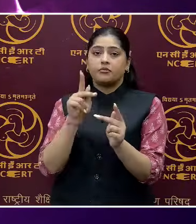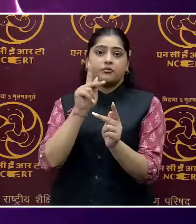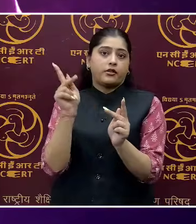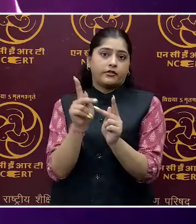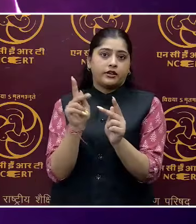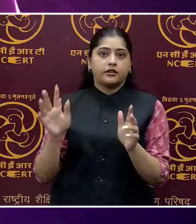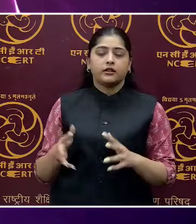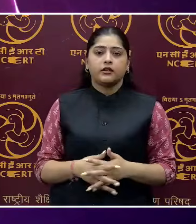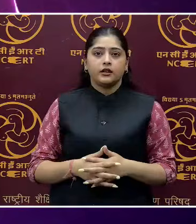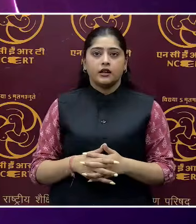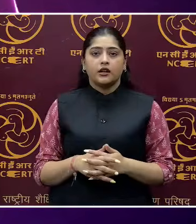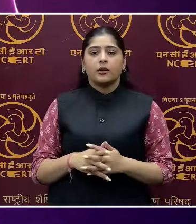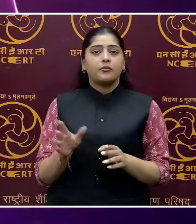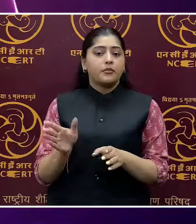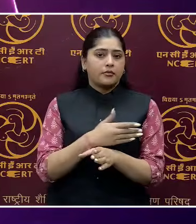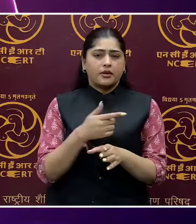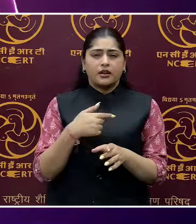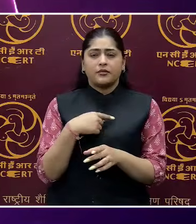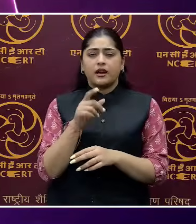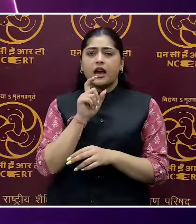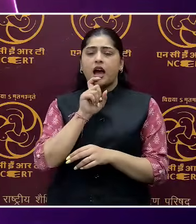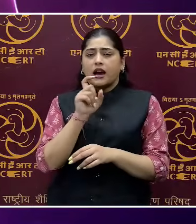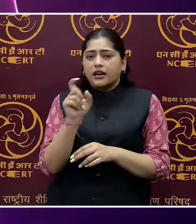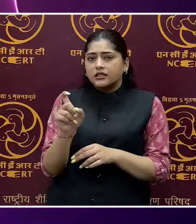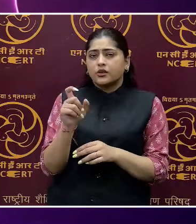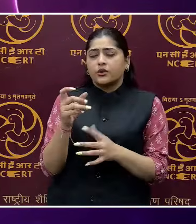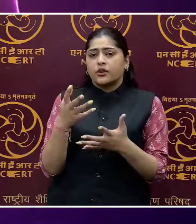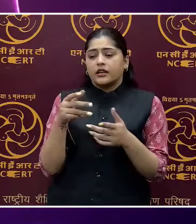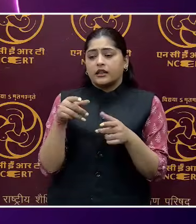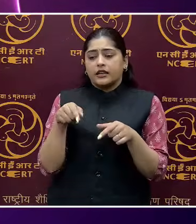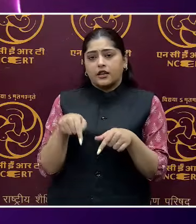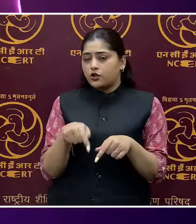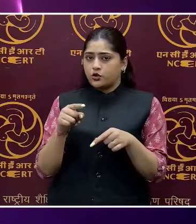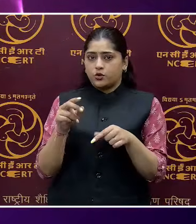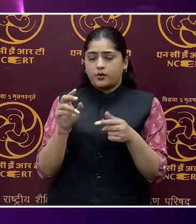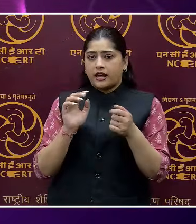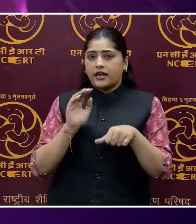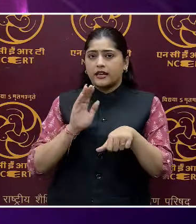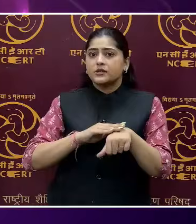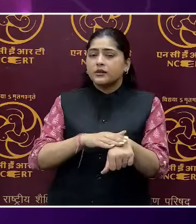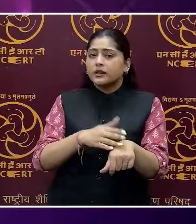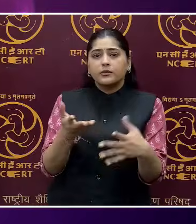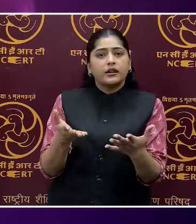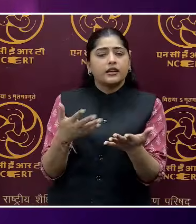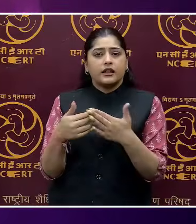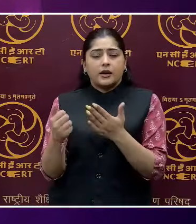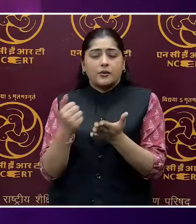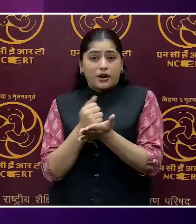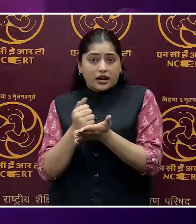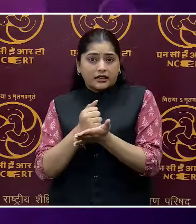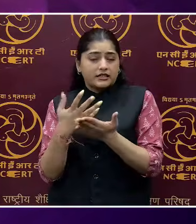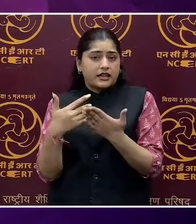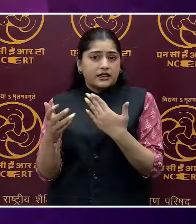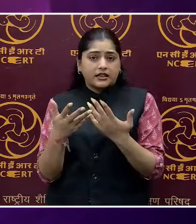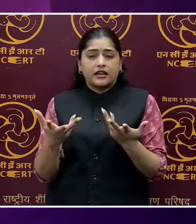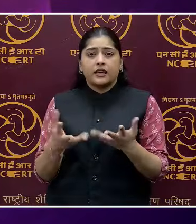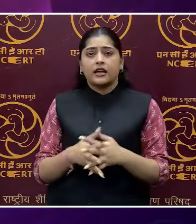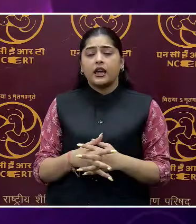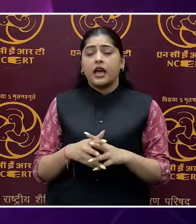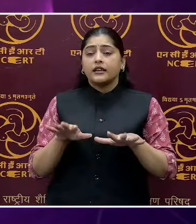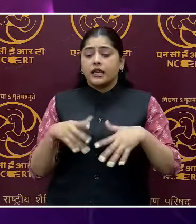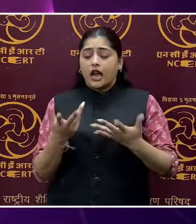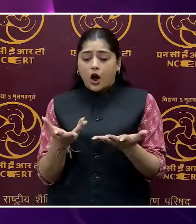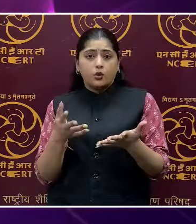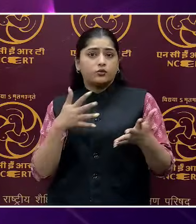but before that, I just want to discuss that today's experiment is all about, and the topic that we have picked is demonstration of simulation to show gases